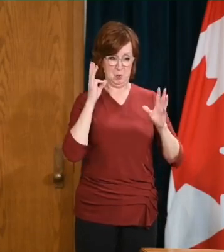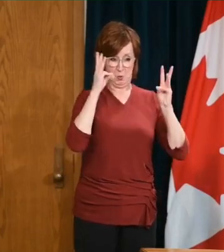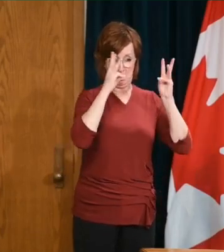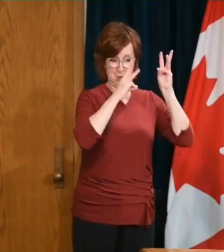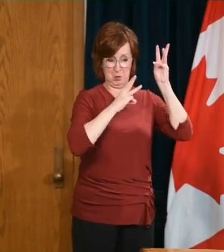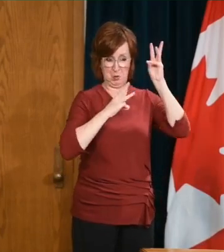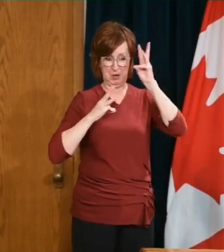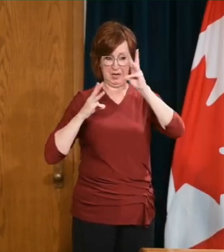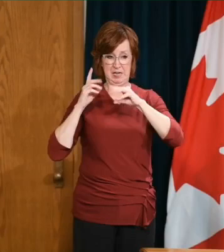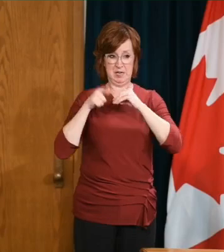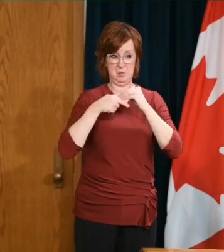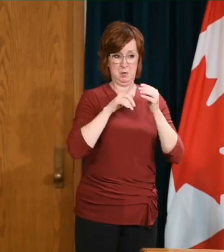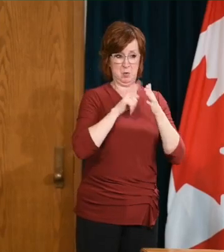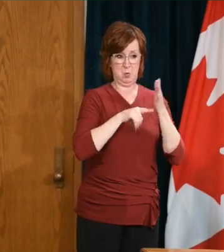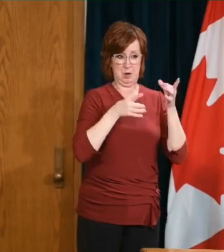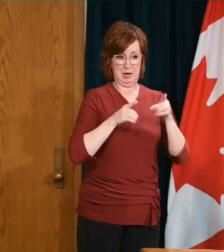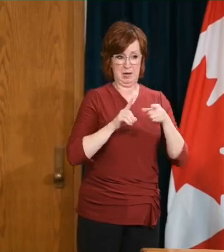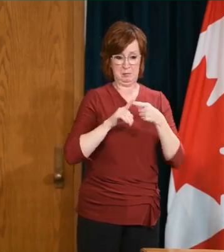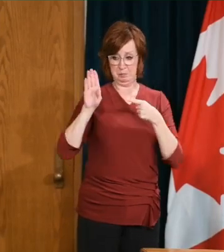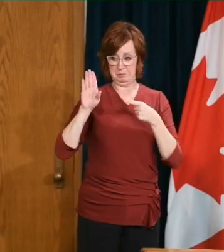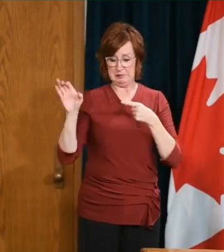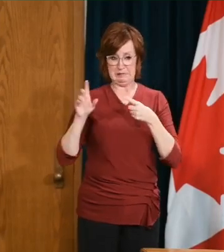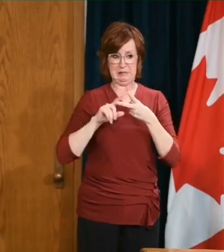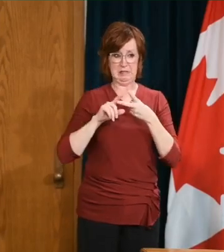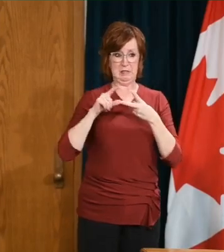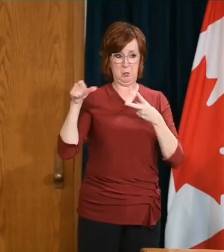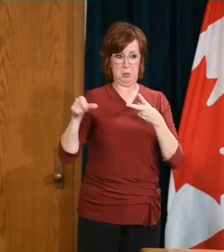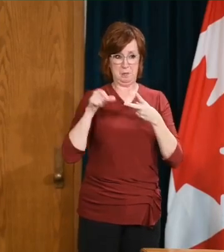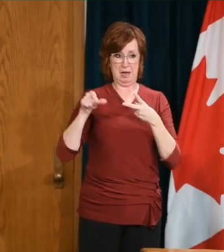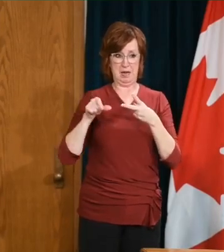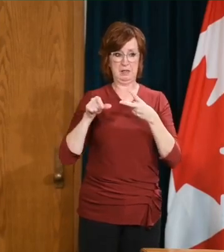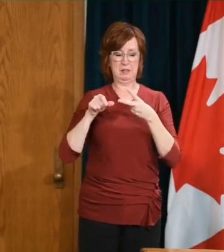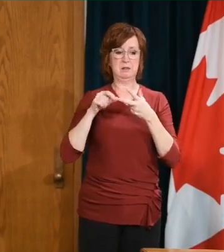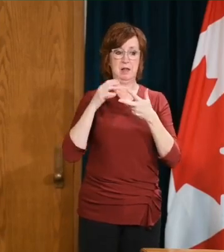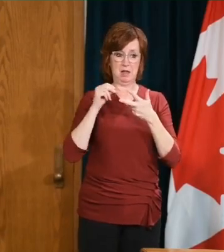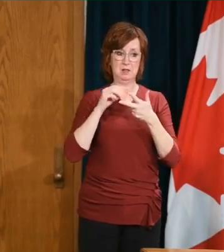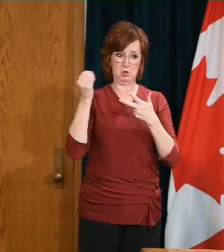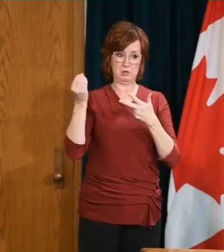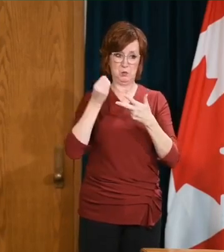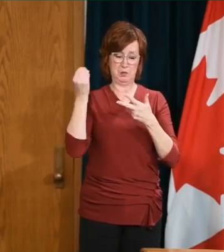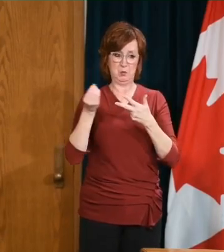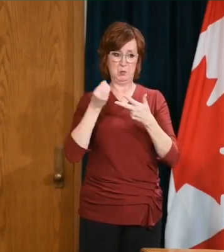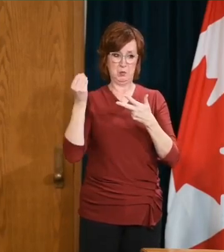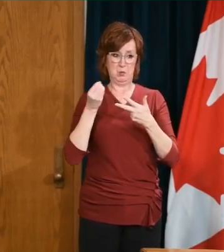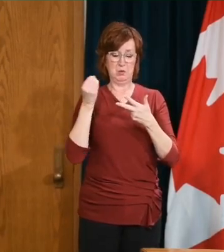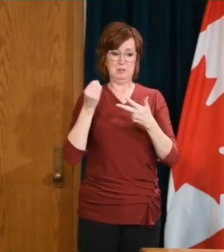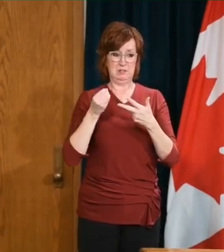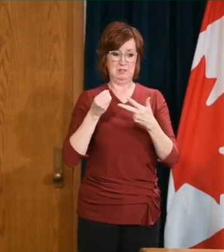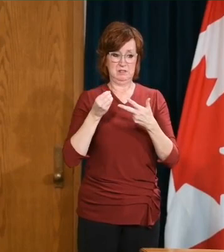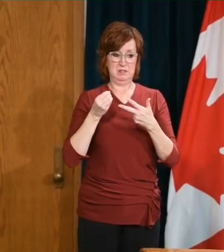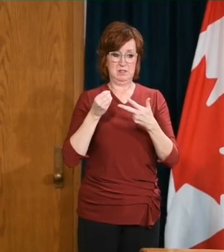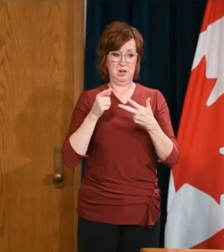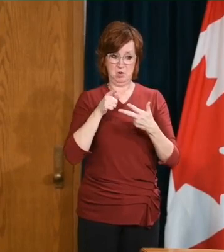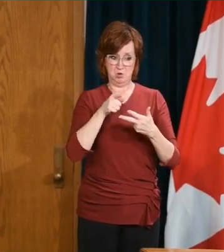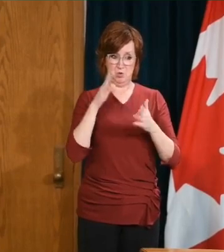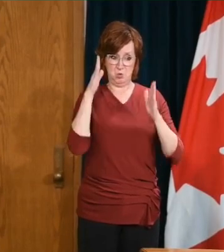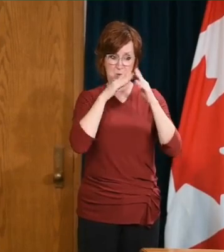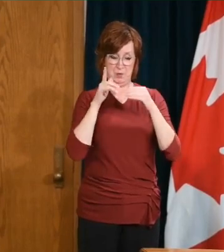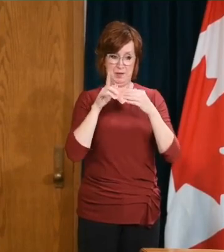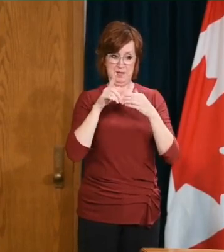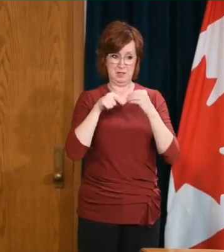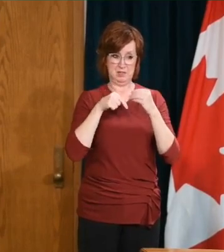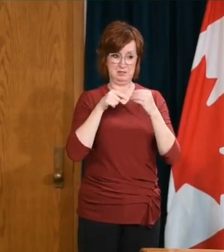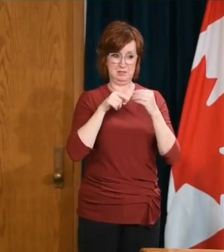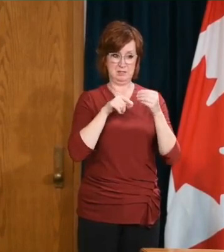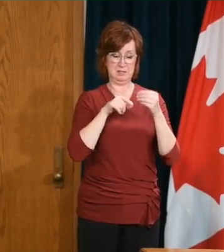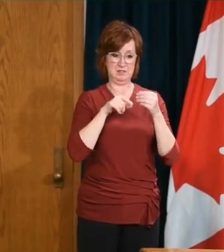been devastating Quebec and BC seniors and Ontario seniors? So I think